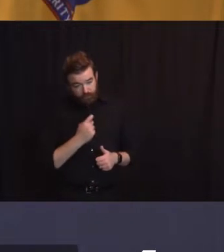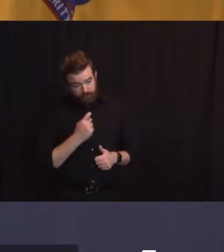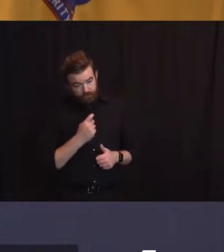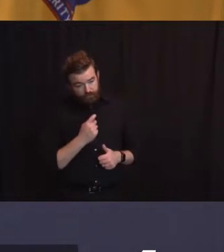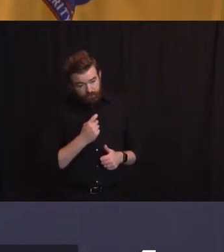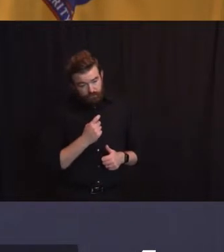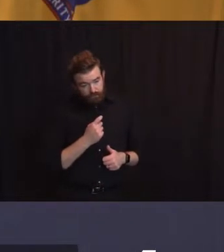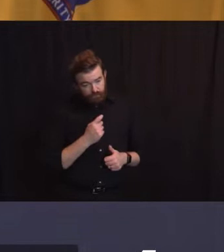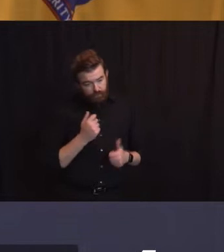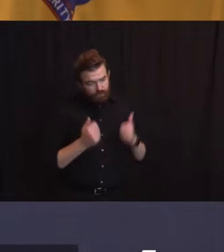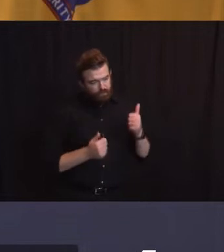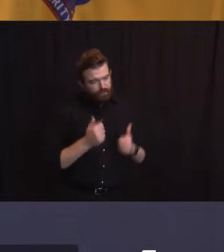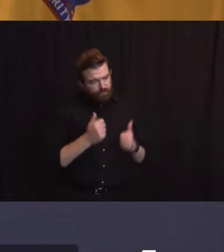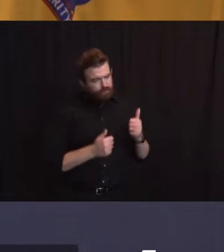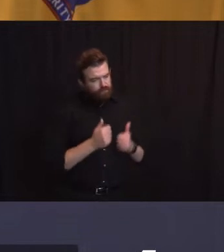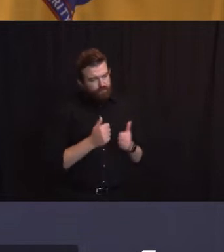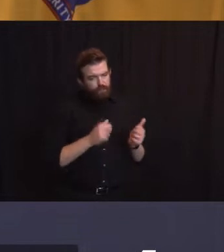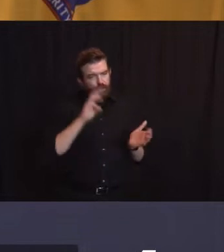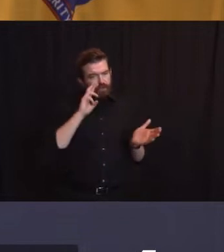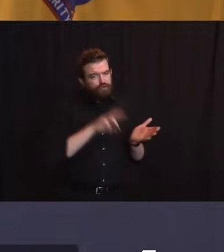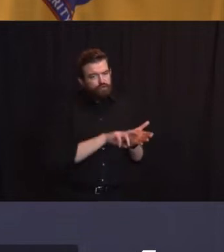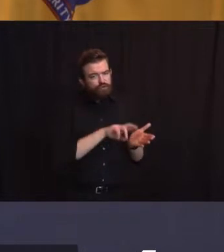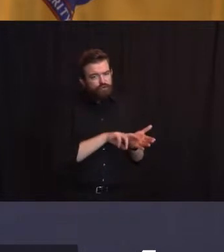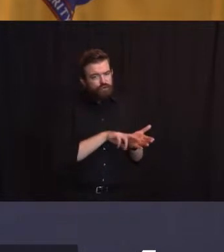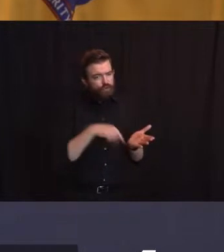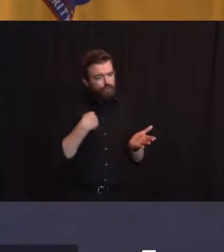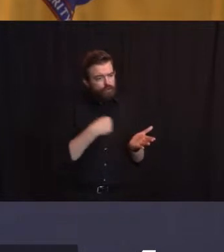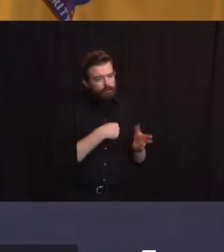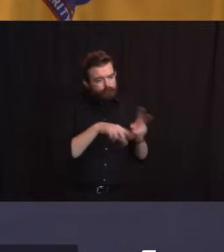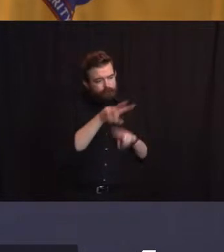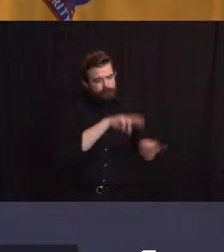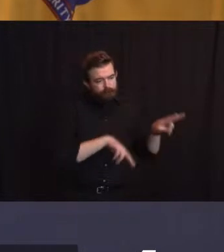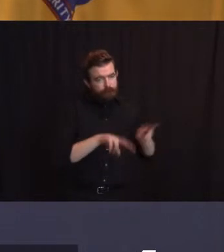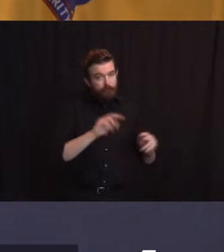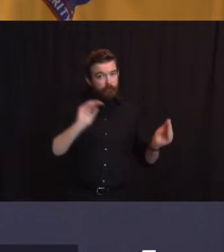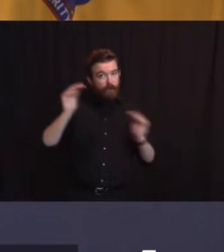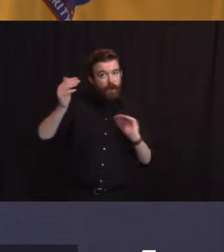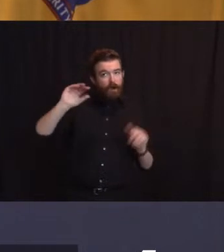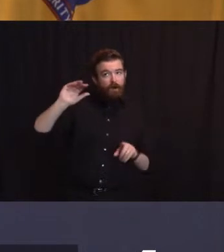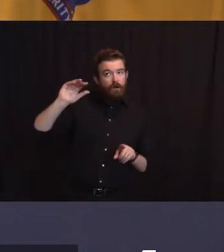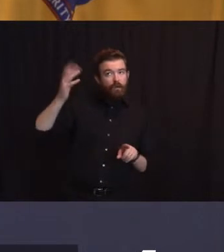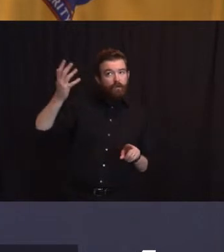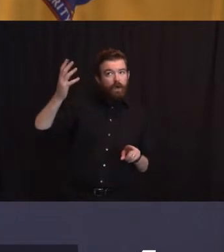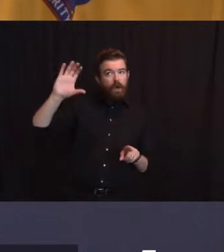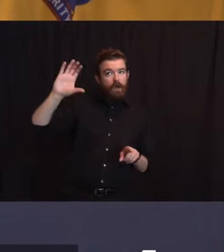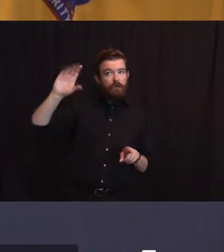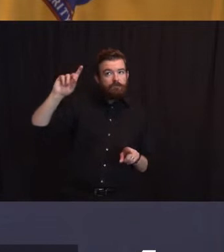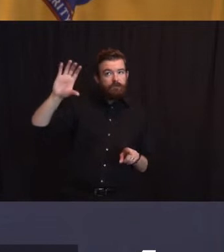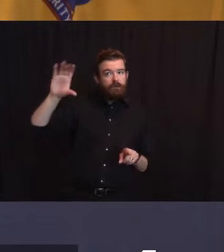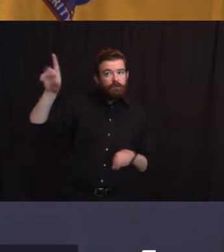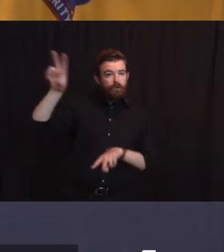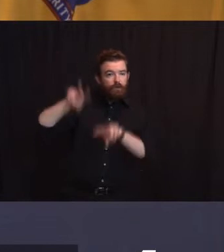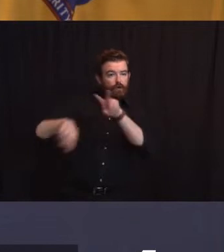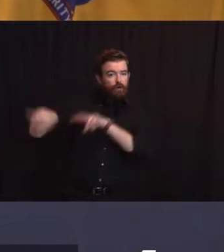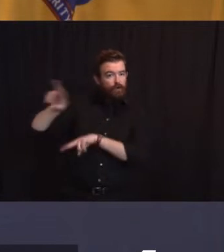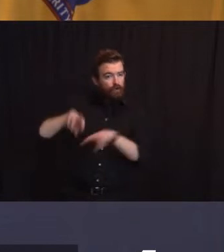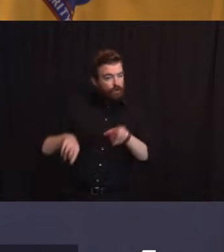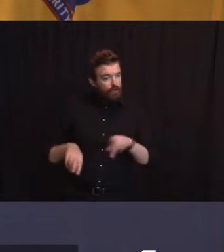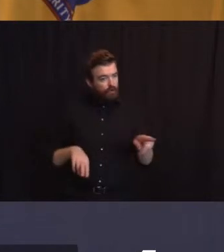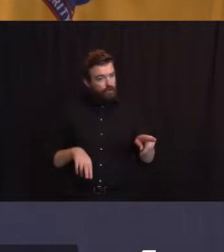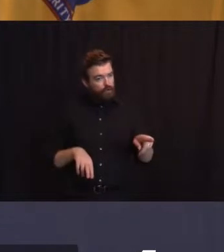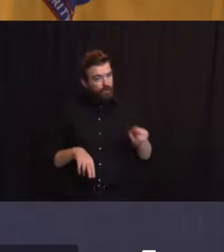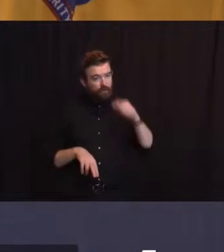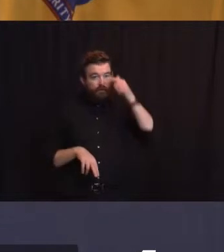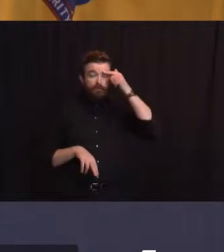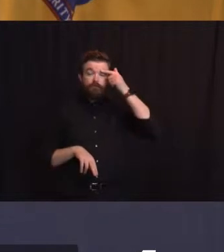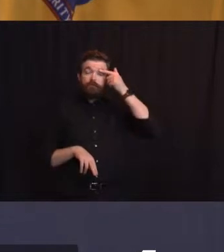about unvaccinated people. I missed that. Don't you run the risk of sending a message to people who are not vaccinated, have the hesitancy,